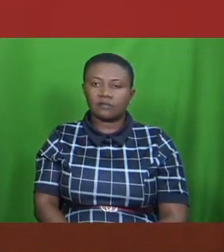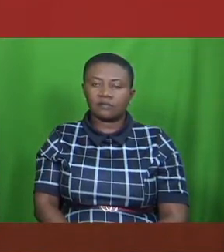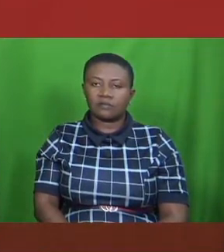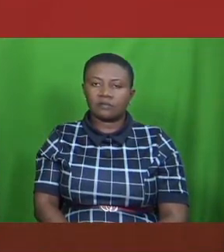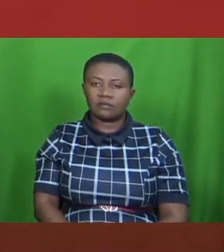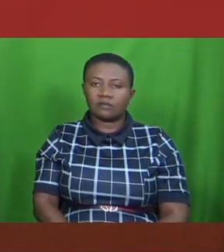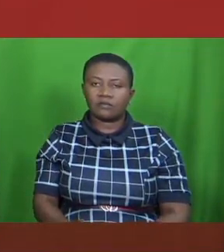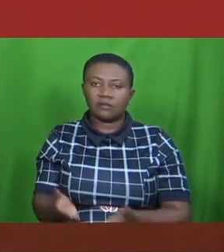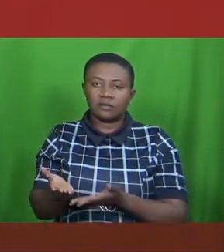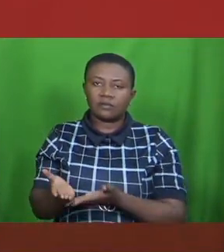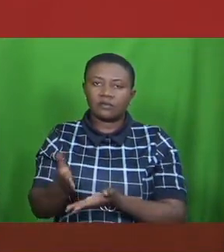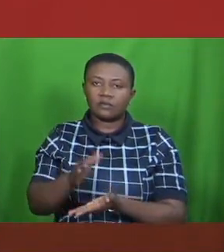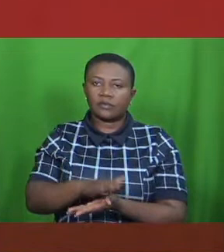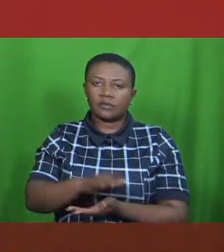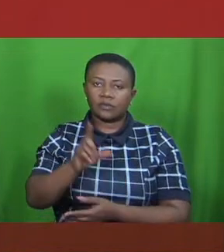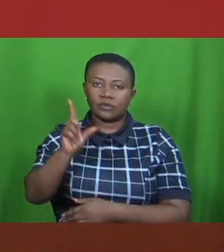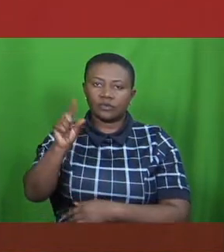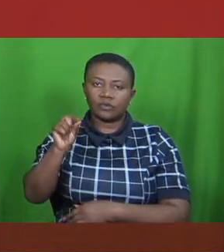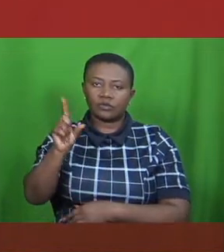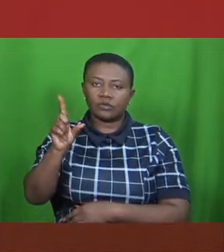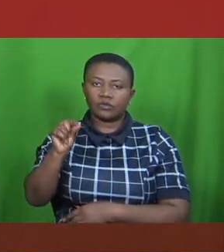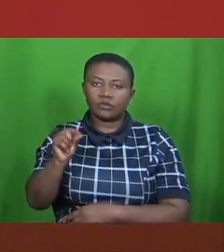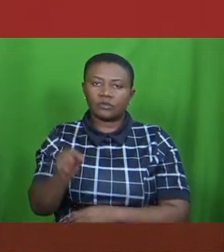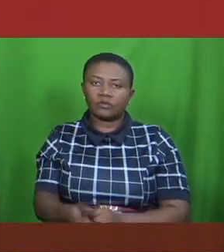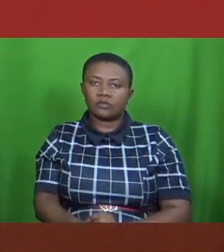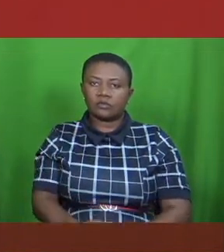Page 20.